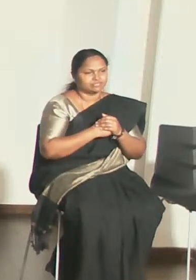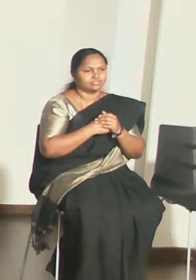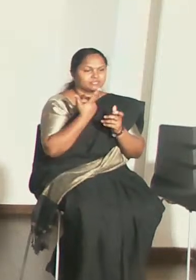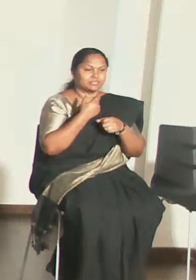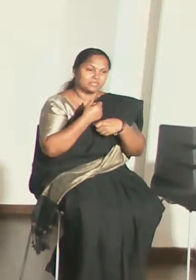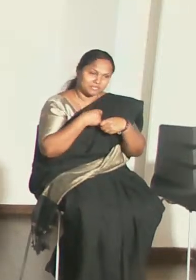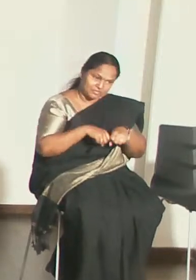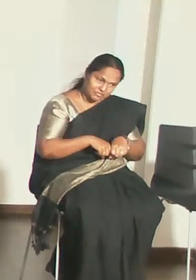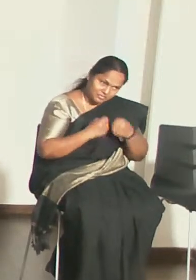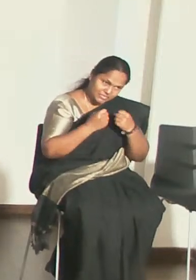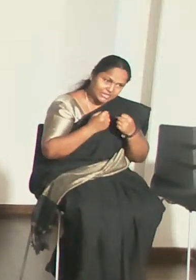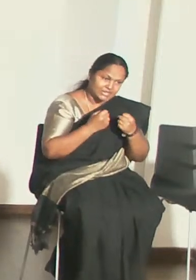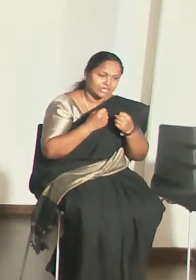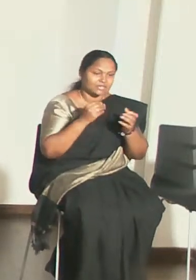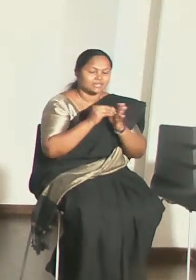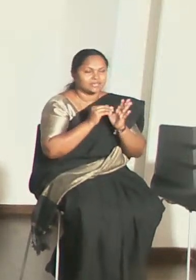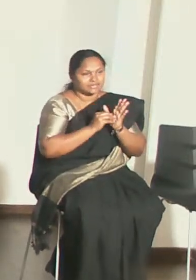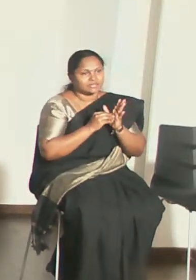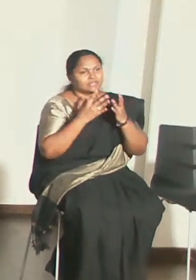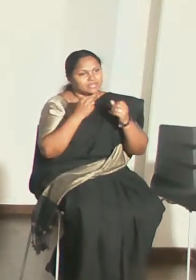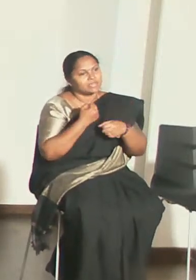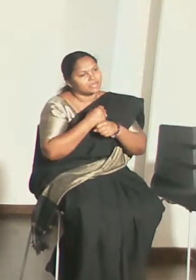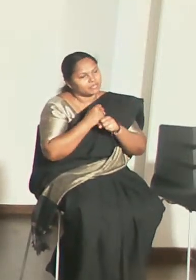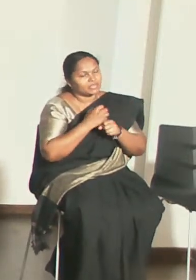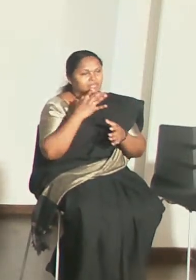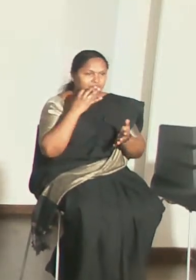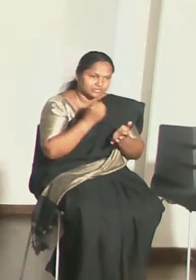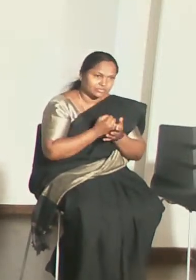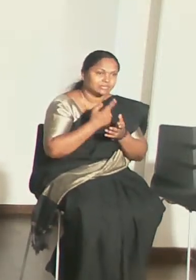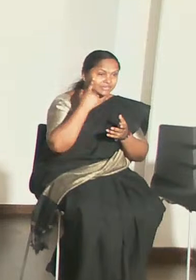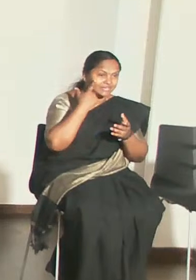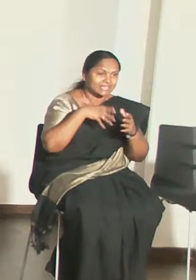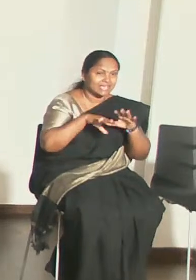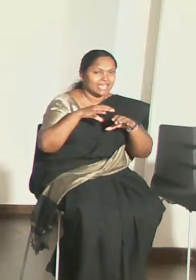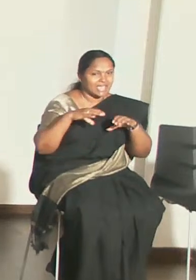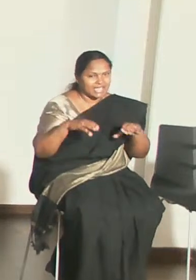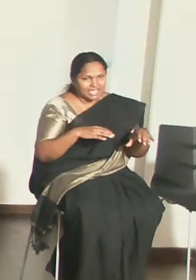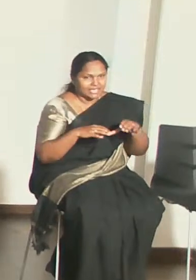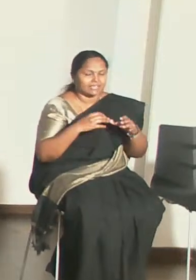breaking those patterns and making sure active critique,